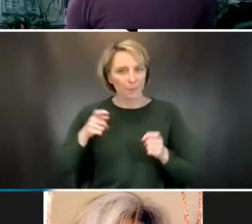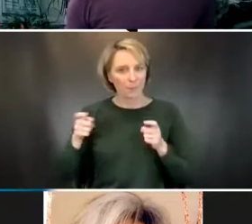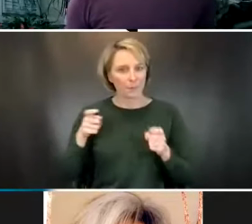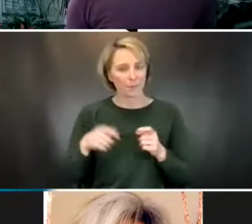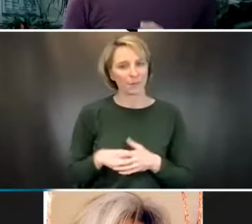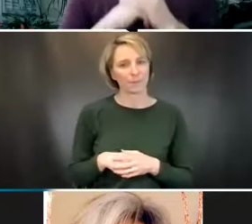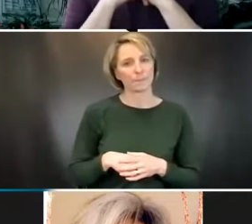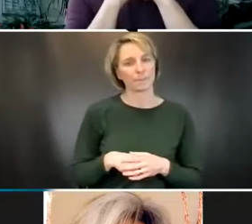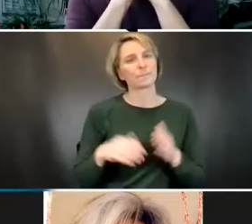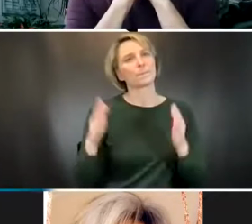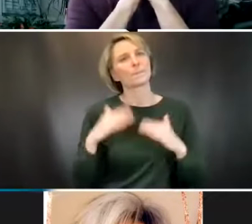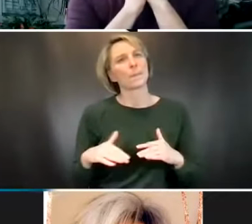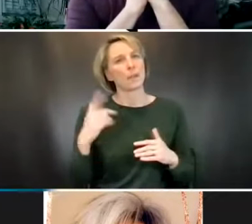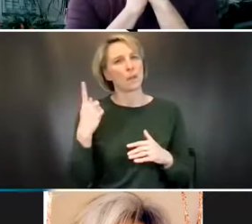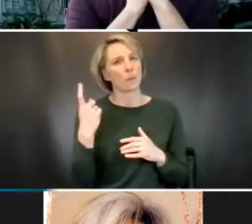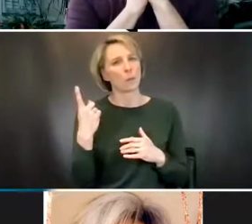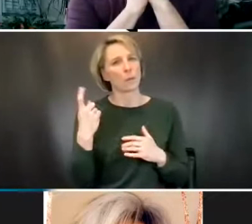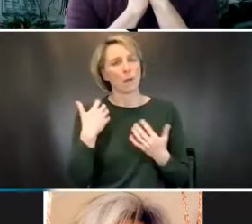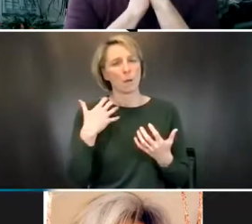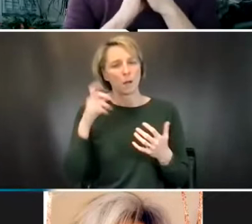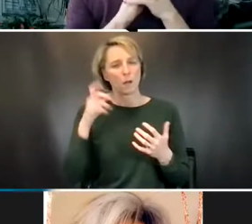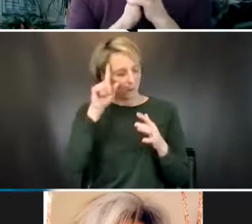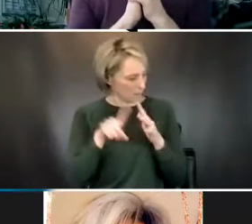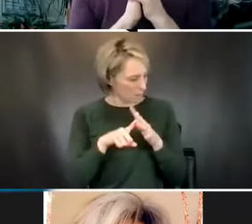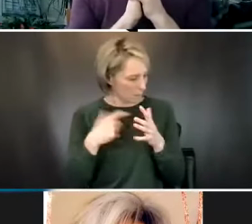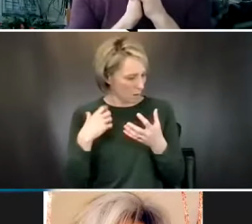There was one other thing I was going to mention.